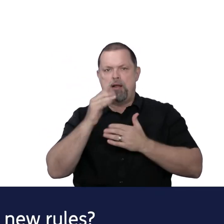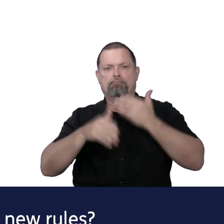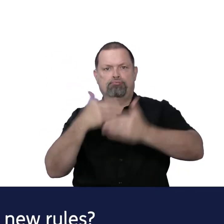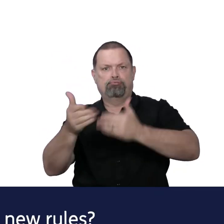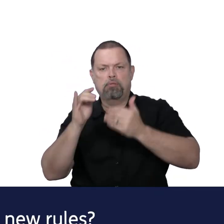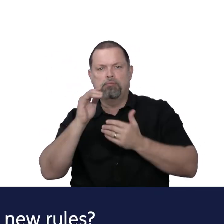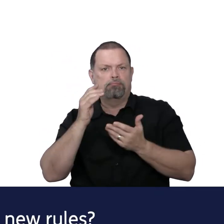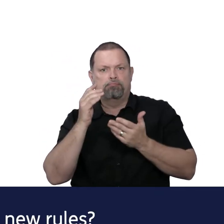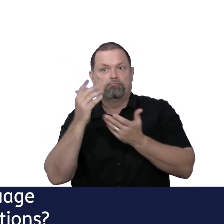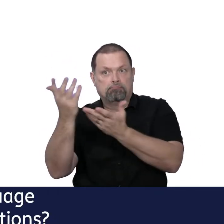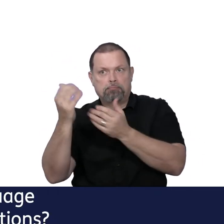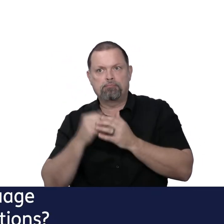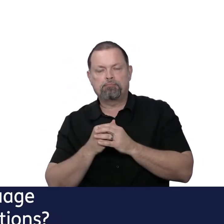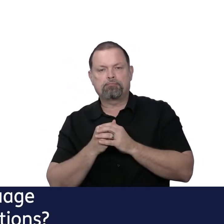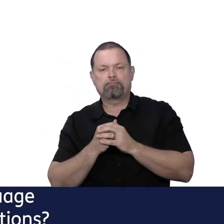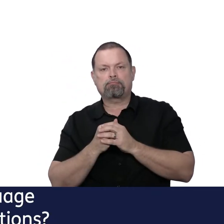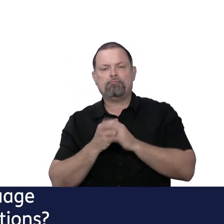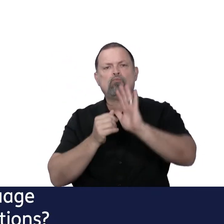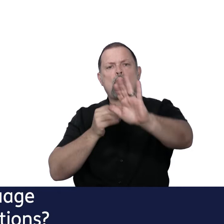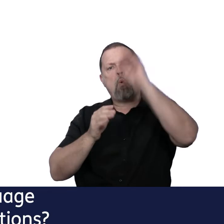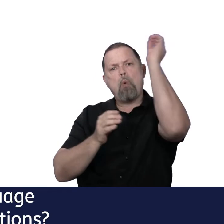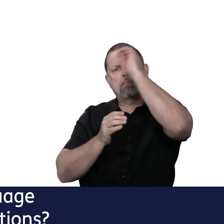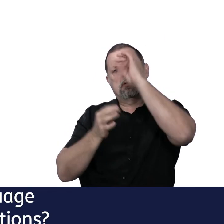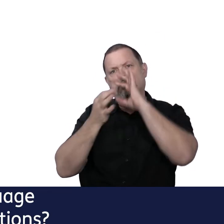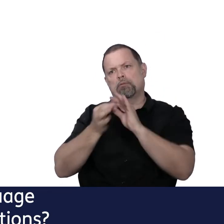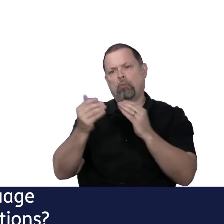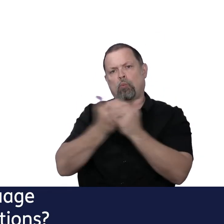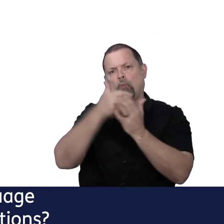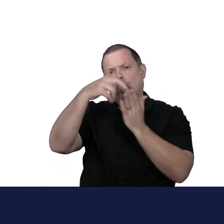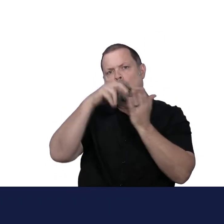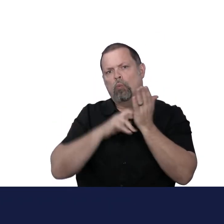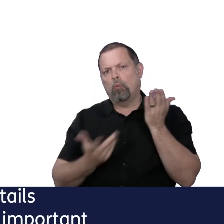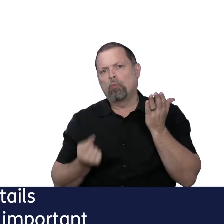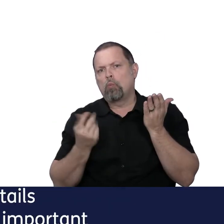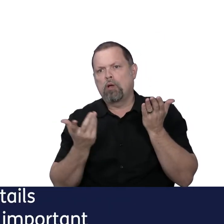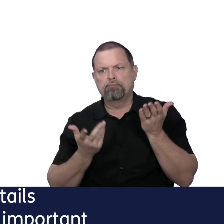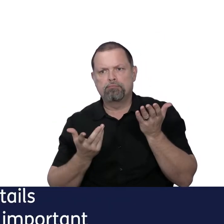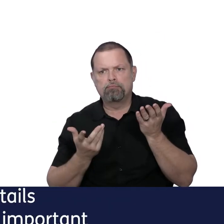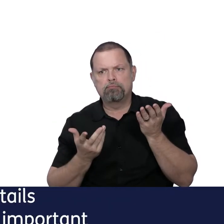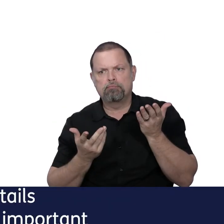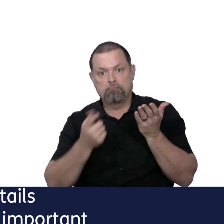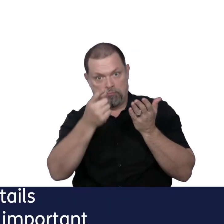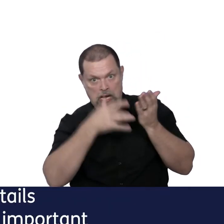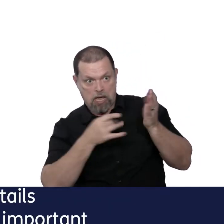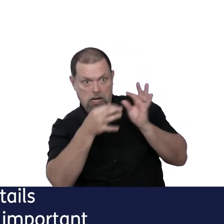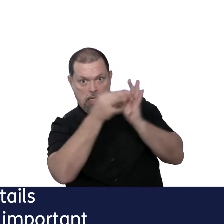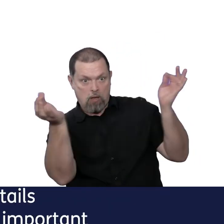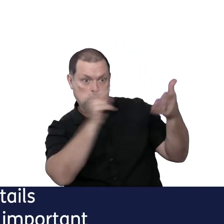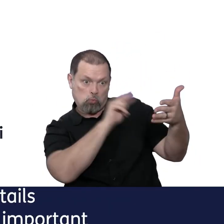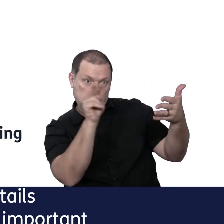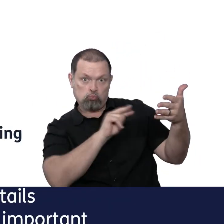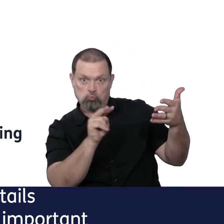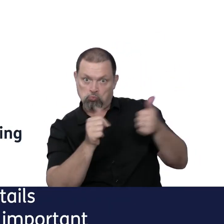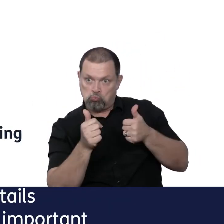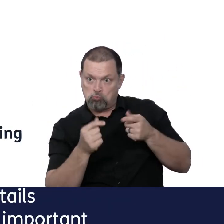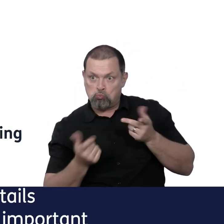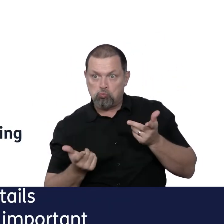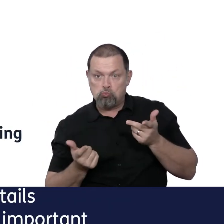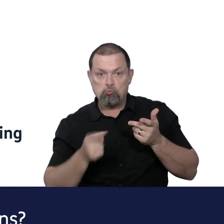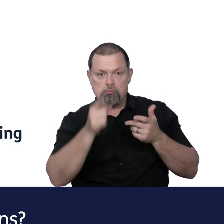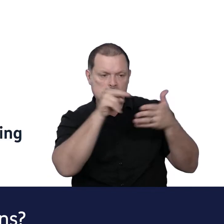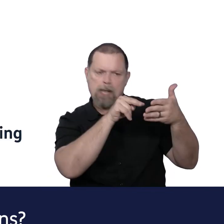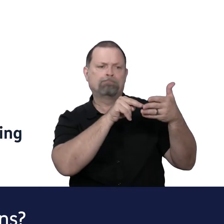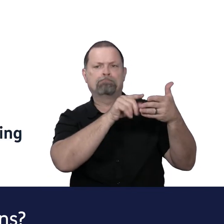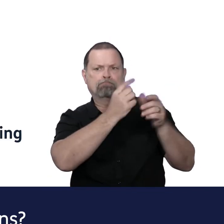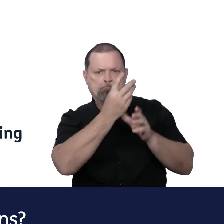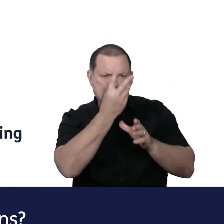new rules? Do you like the language they use in the regulations? Did they miss any details? Or did they leave anything important